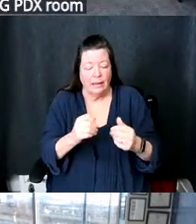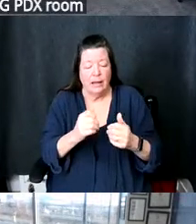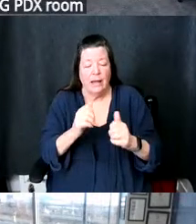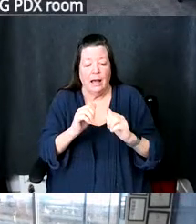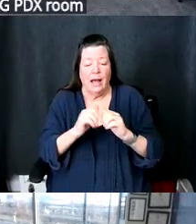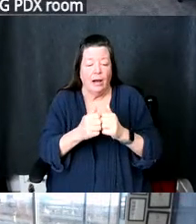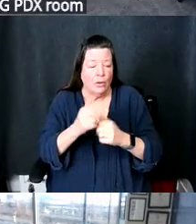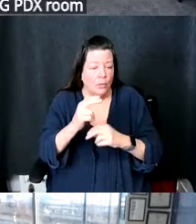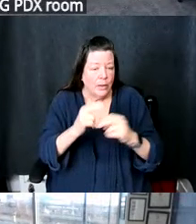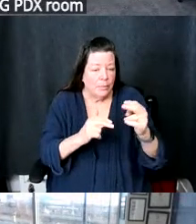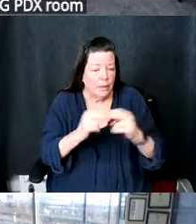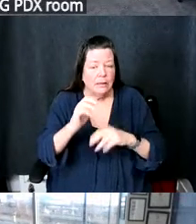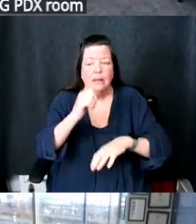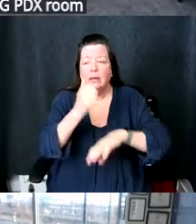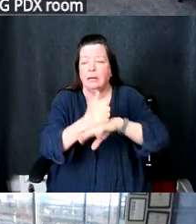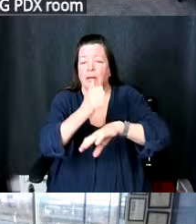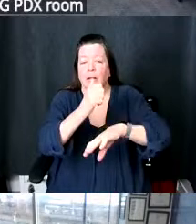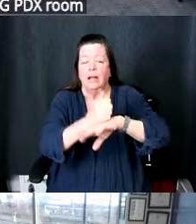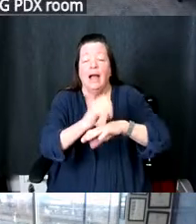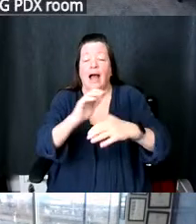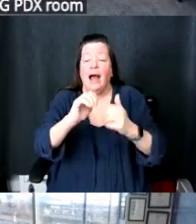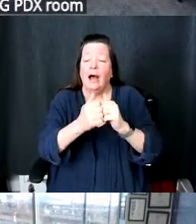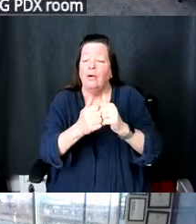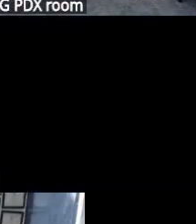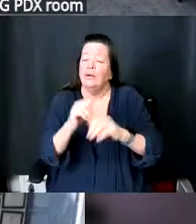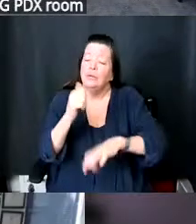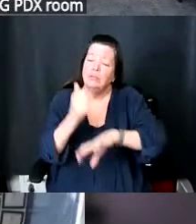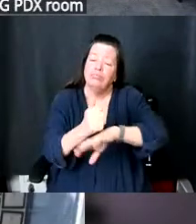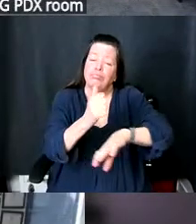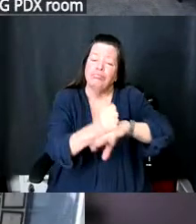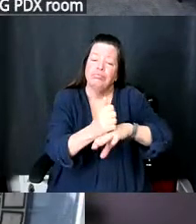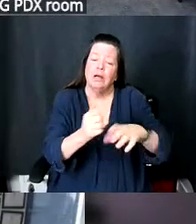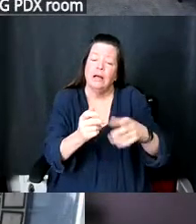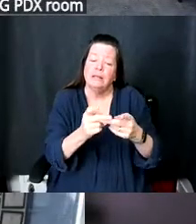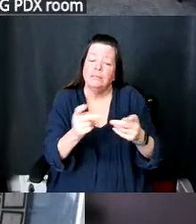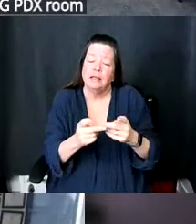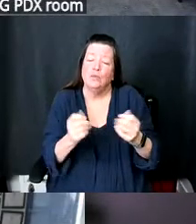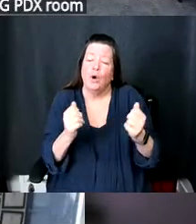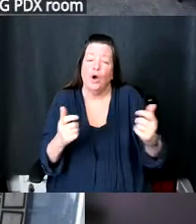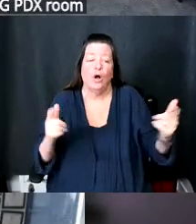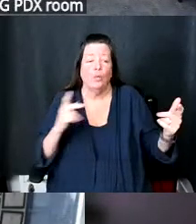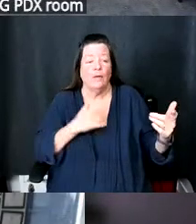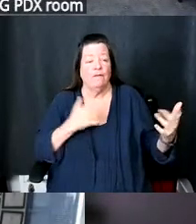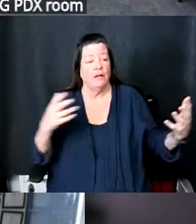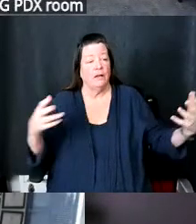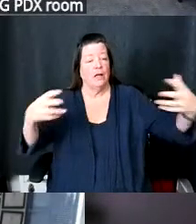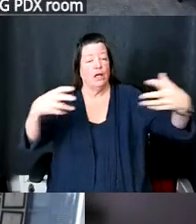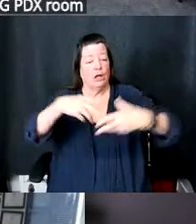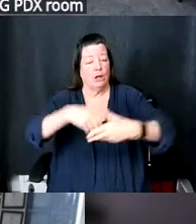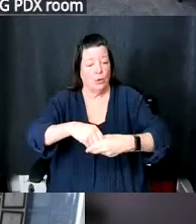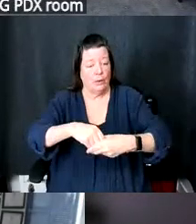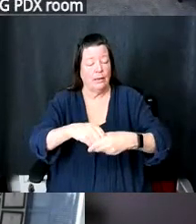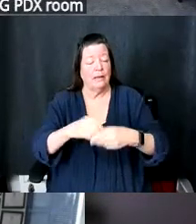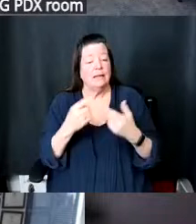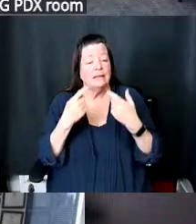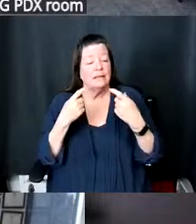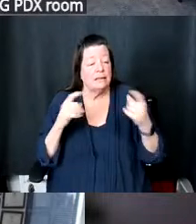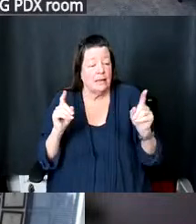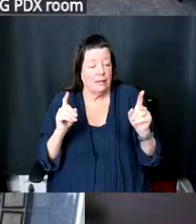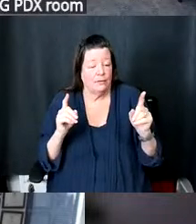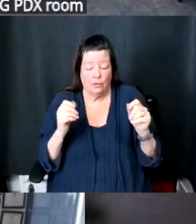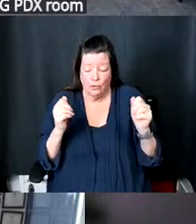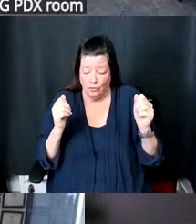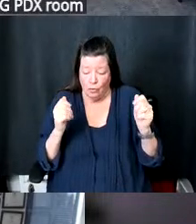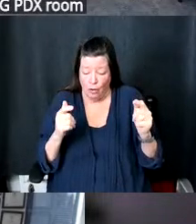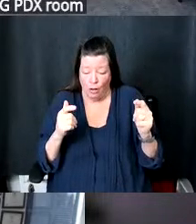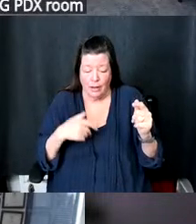we creating a space where everyone can feel included and be successful, where everyone has access to